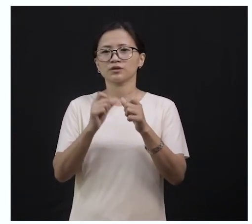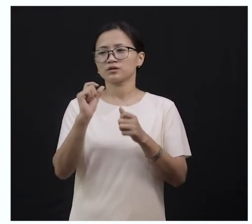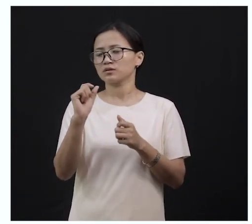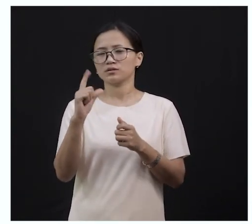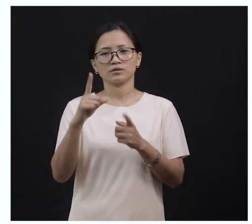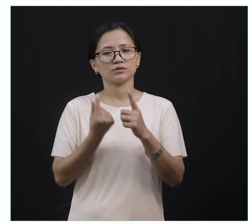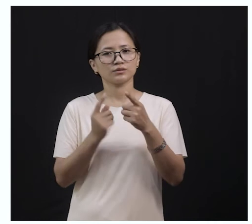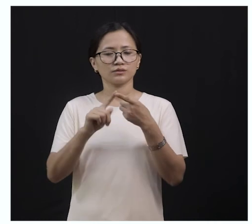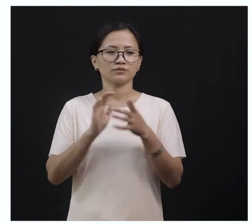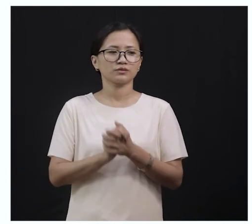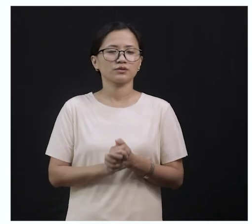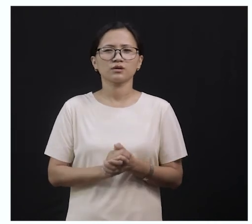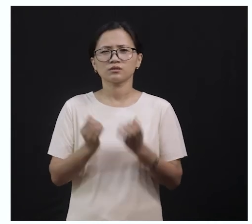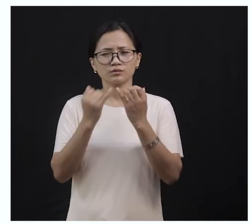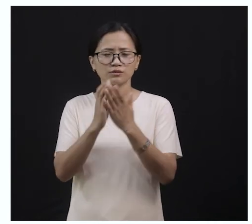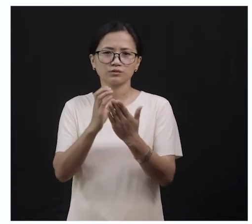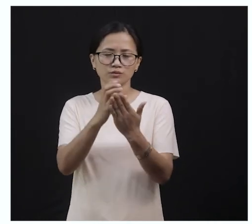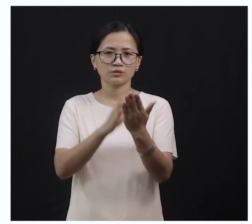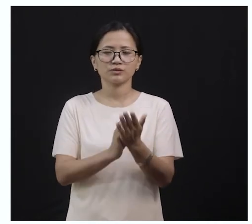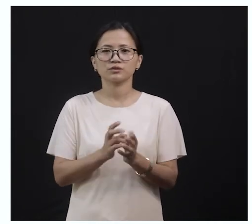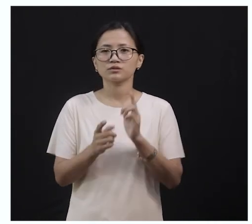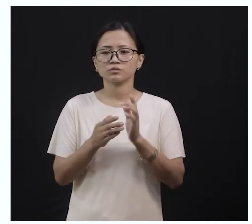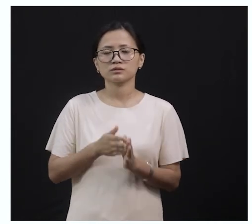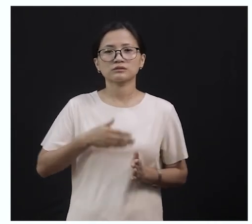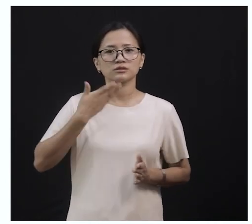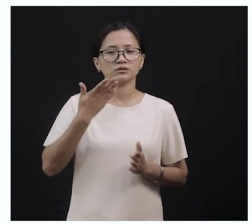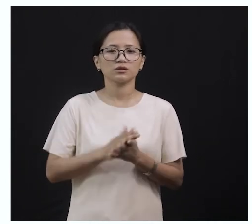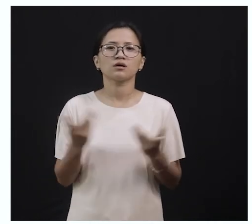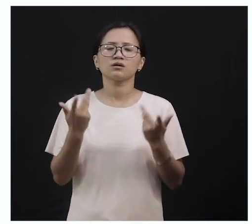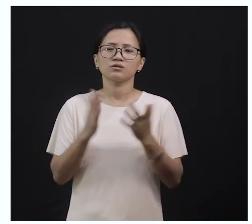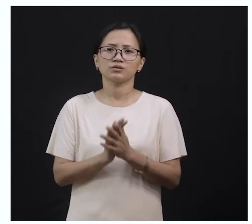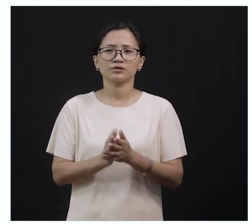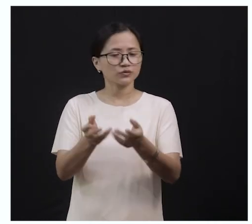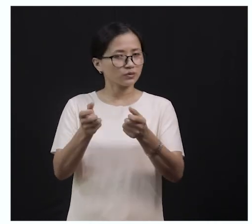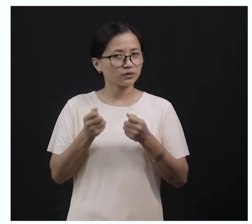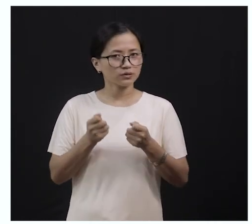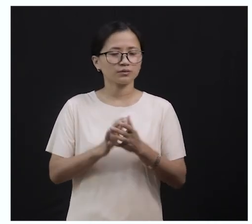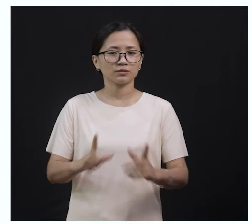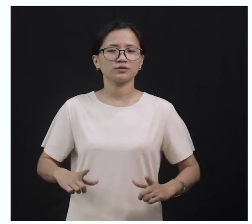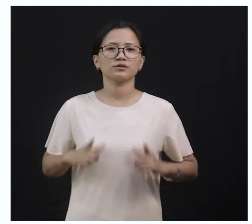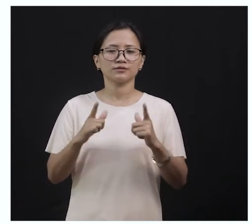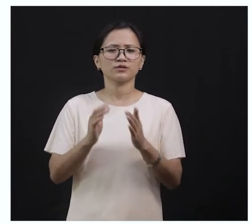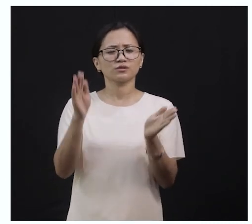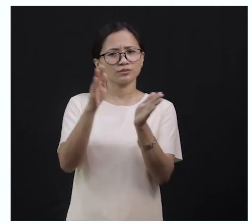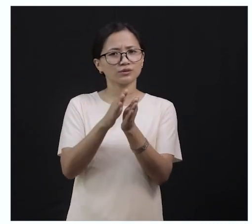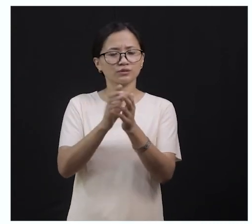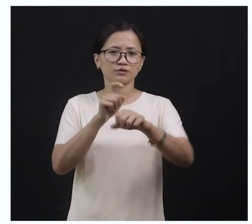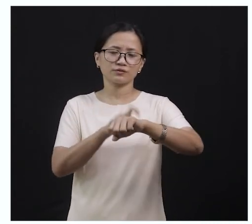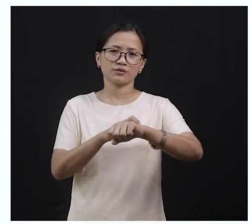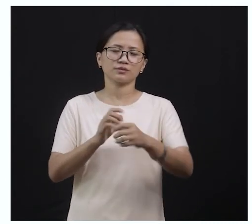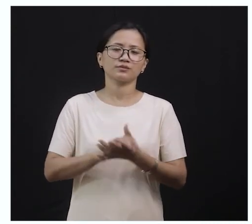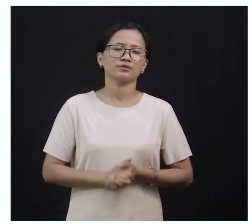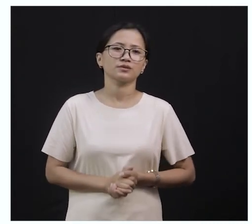Through the poem has taught us how to appreciate life even if it is for a short period of time, okay? So we have